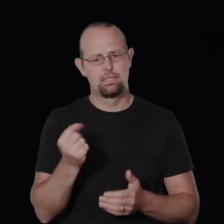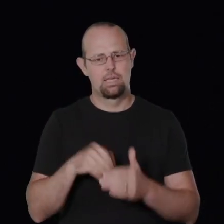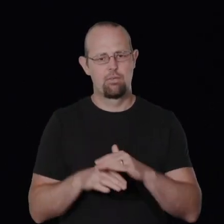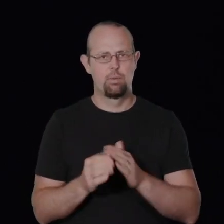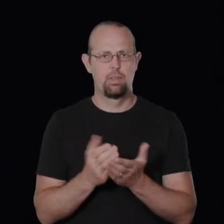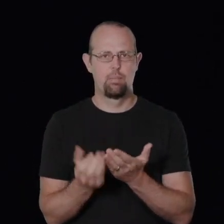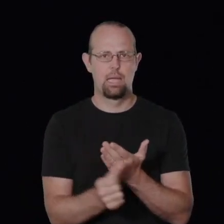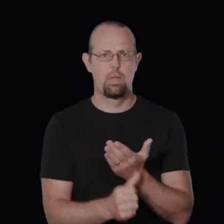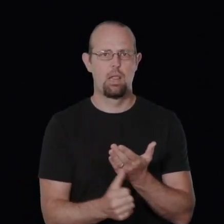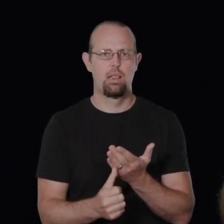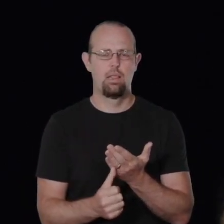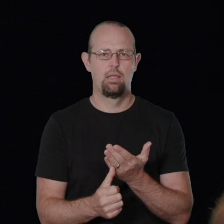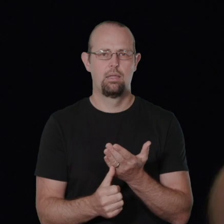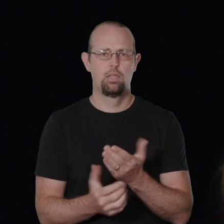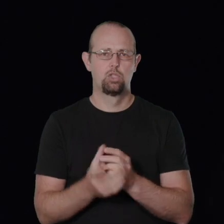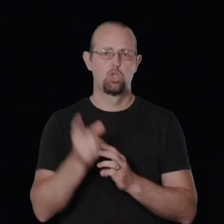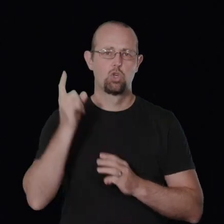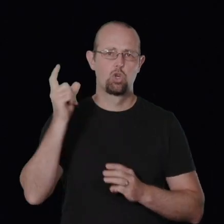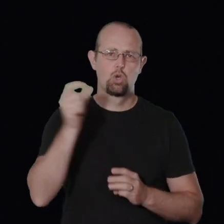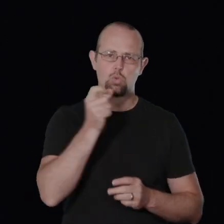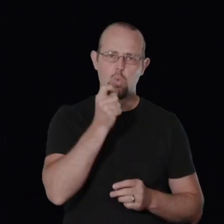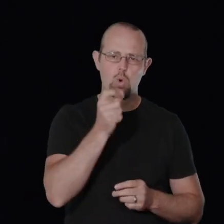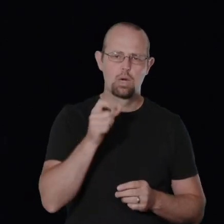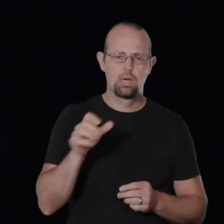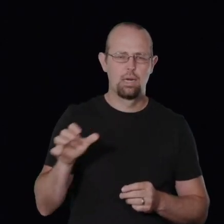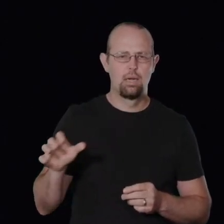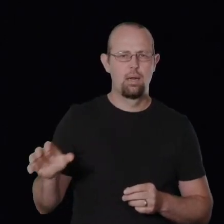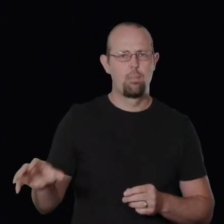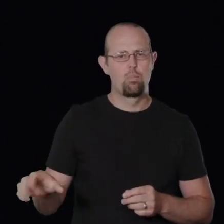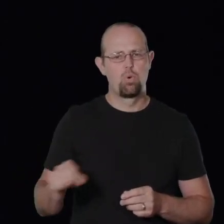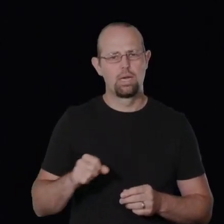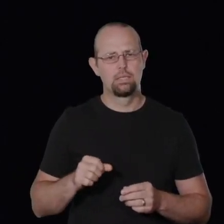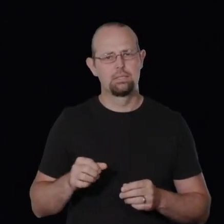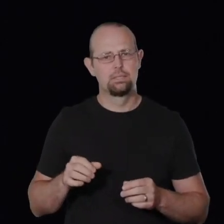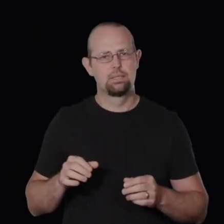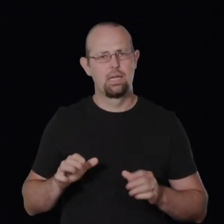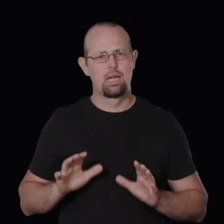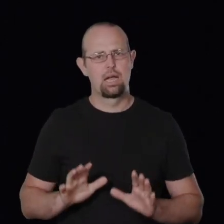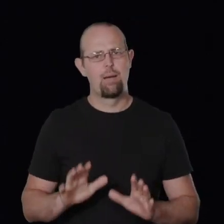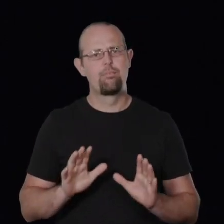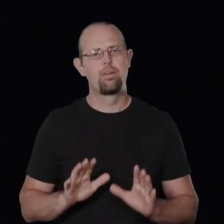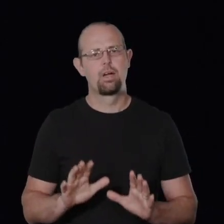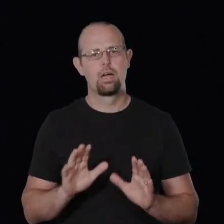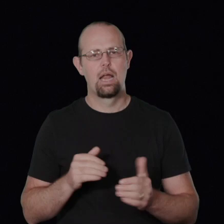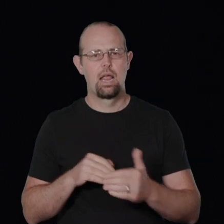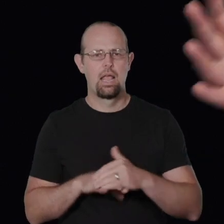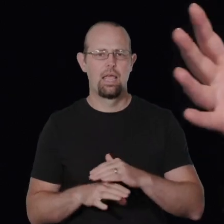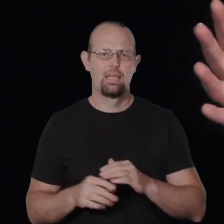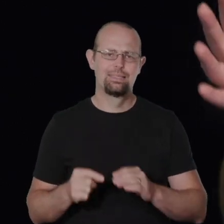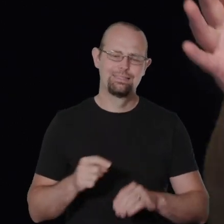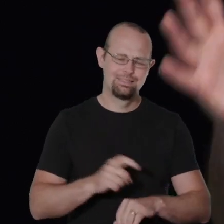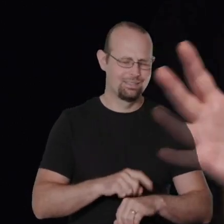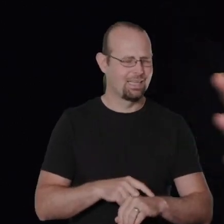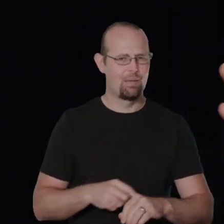is this. God's word brings warmth and comfort into our lives in times of